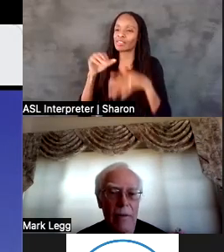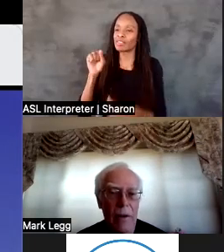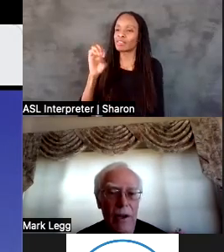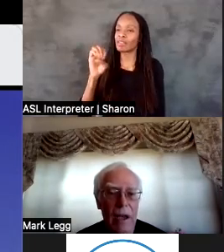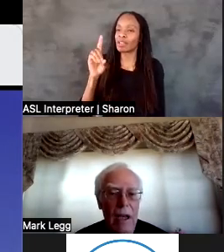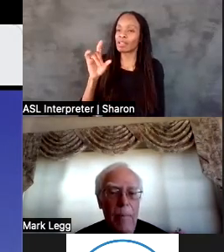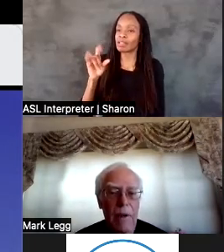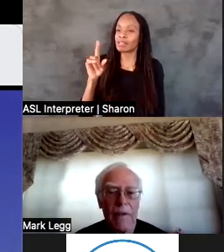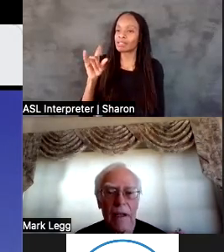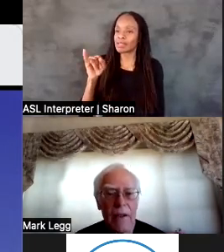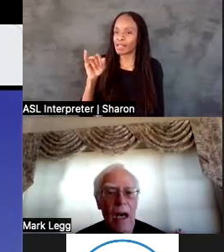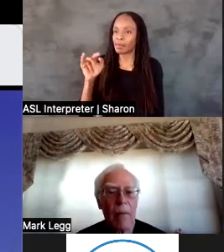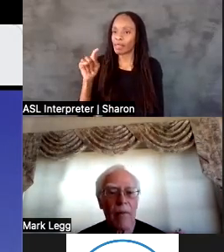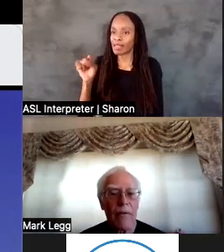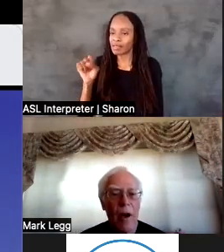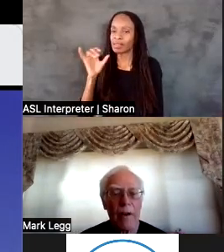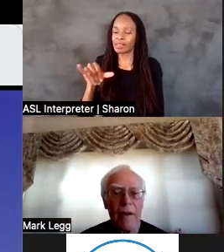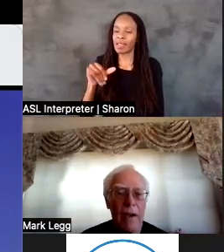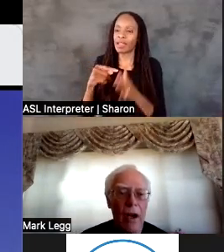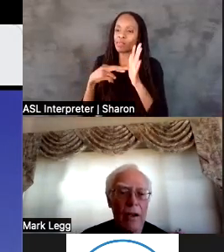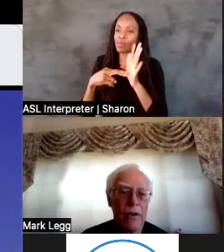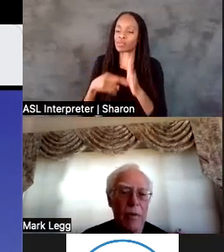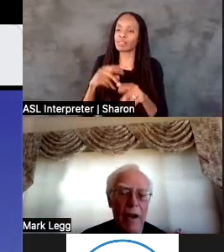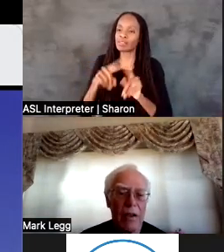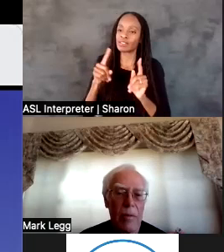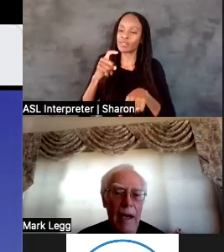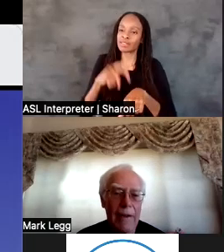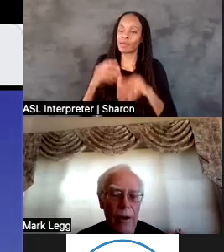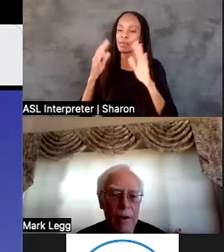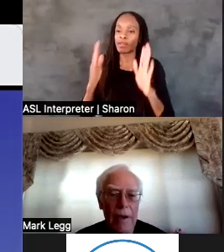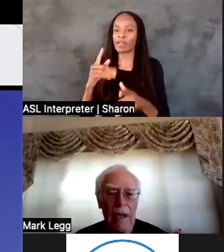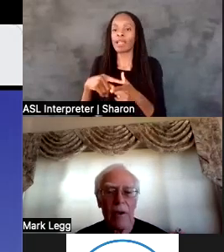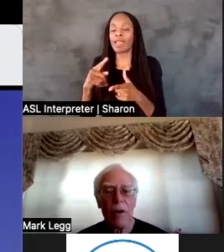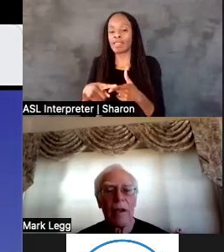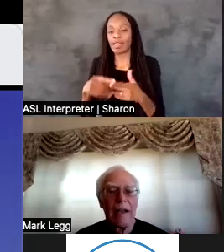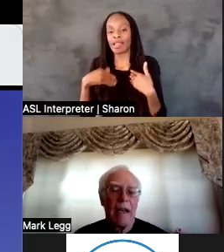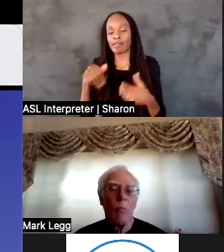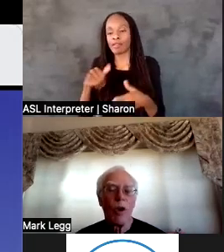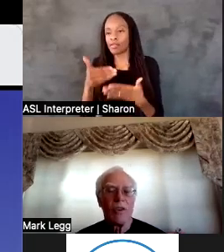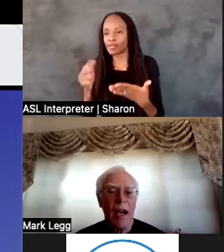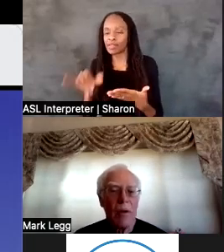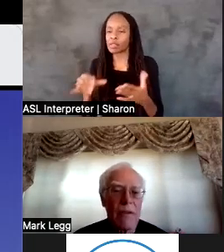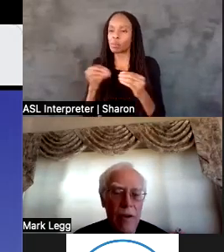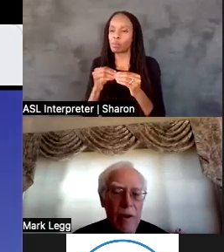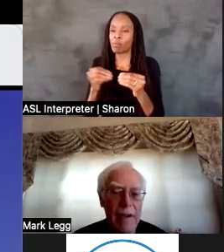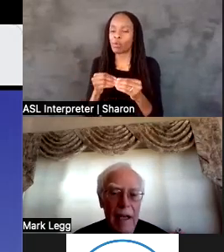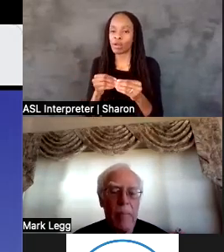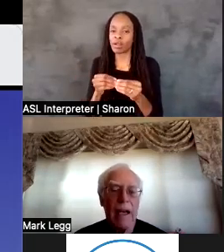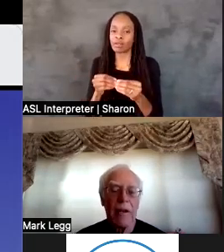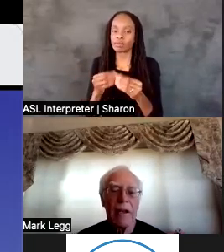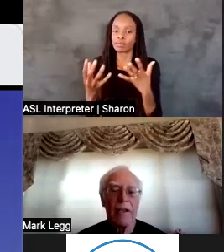time intervals uplifted in the scarp from the fault, and then the darker superfan turbidites. Those are the more sand rich from